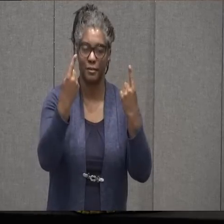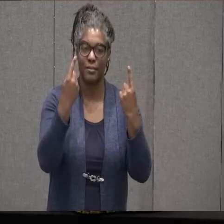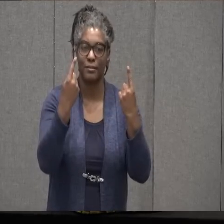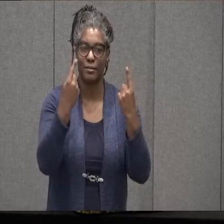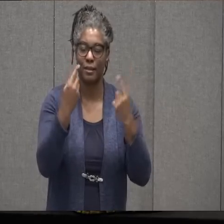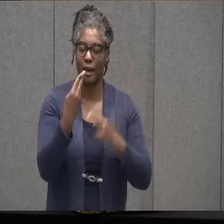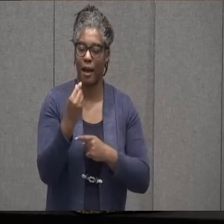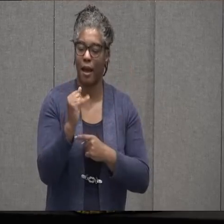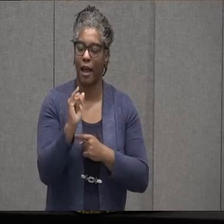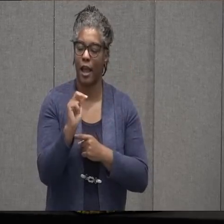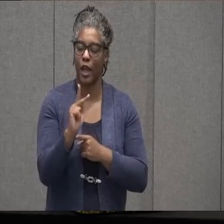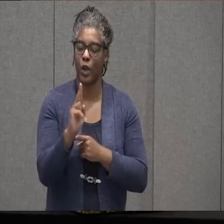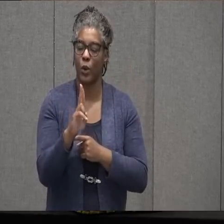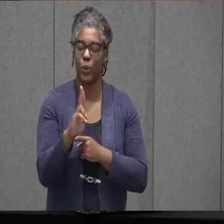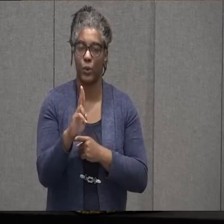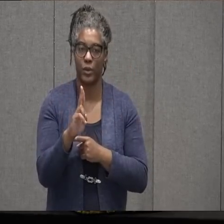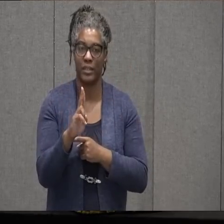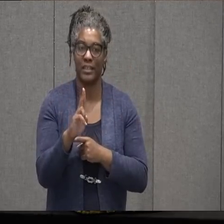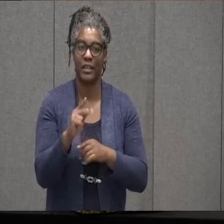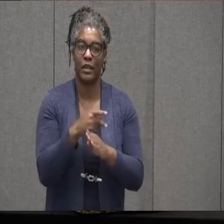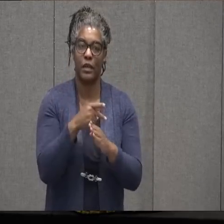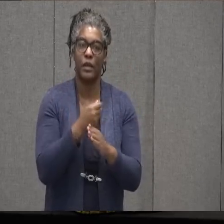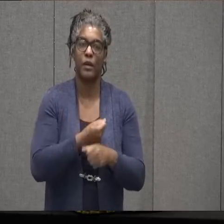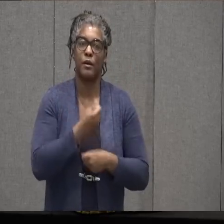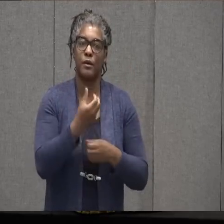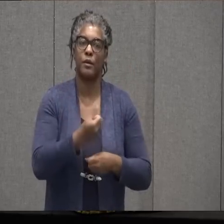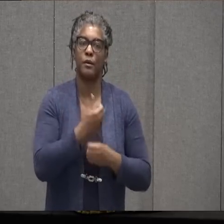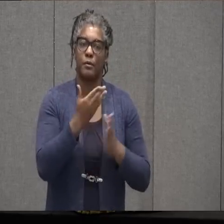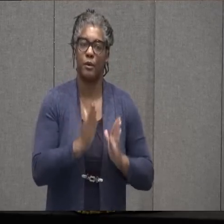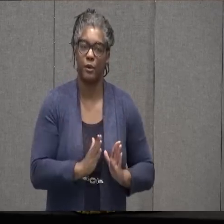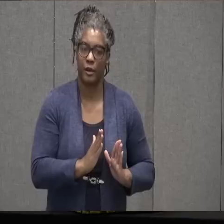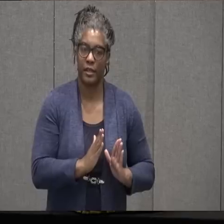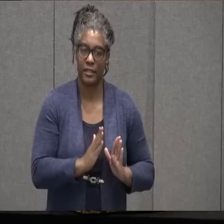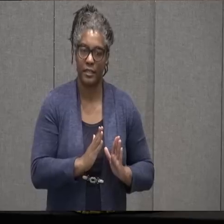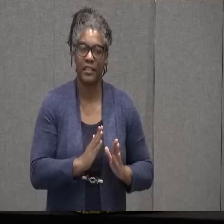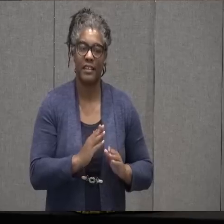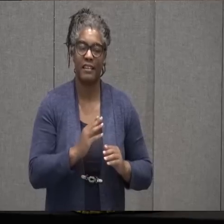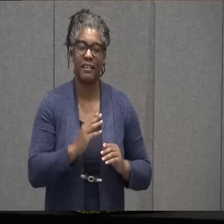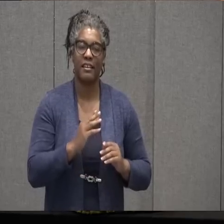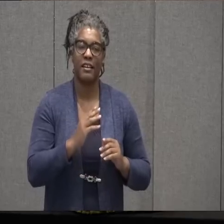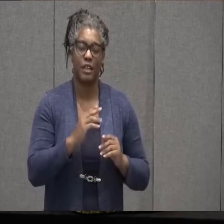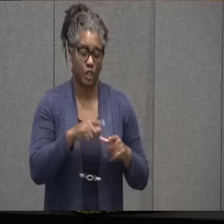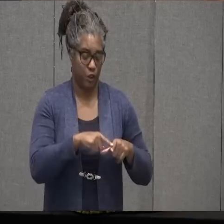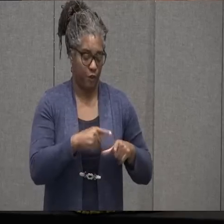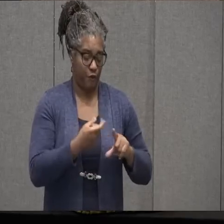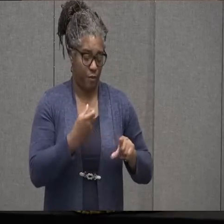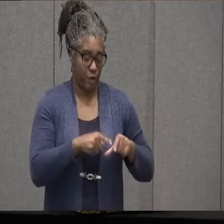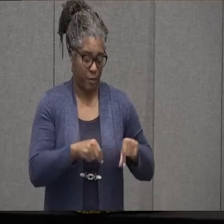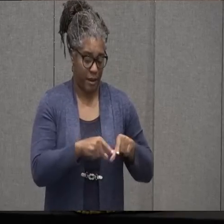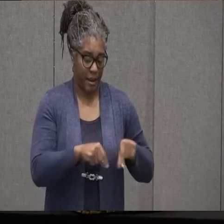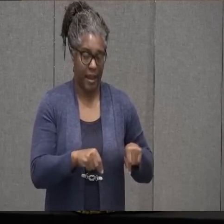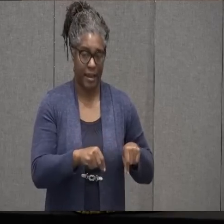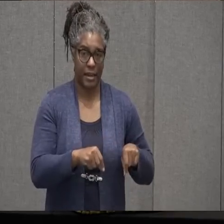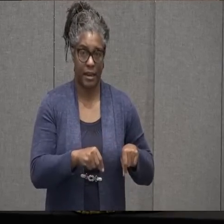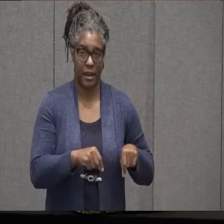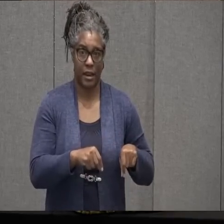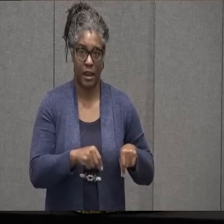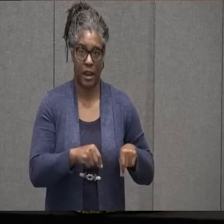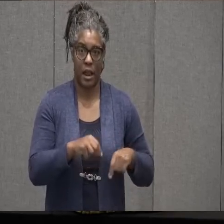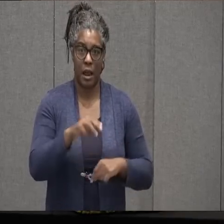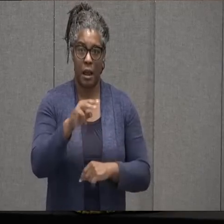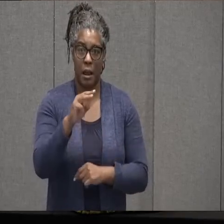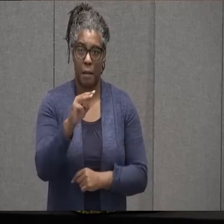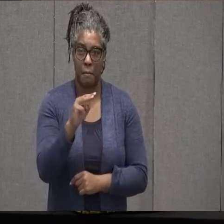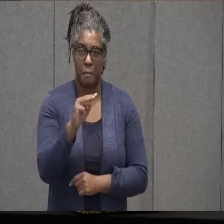poet, and her name is Matsuo Basho. And this is one of the most famous haikus ever